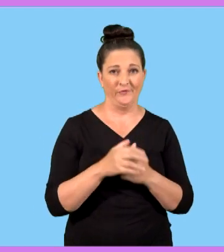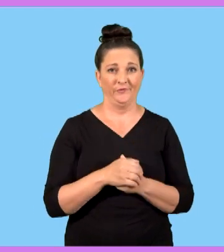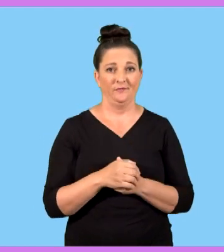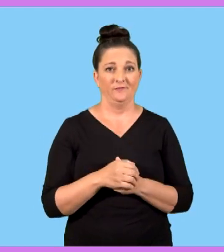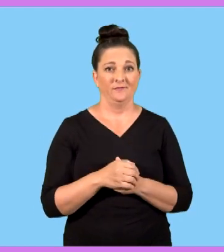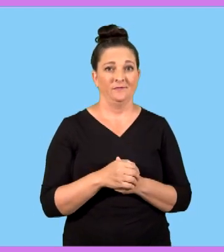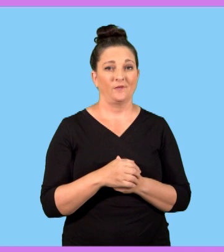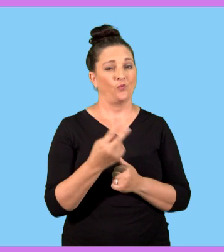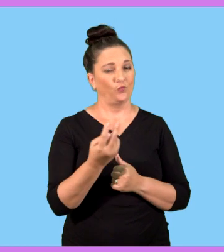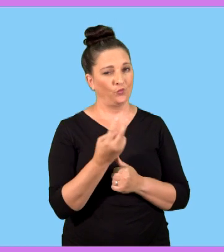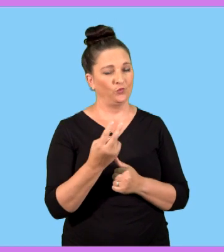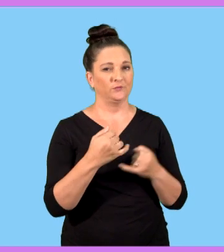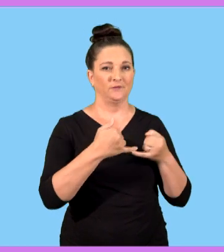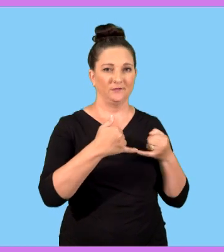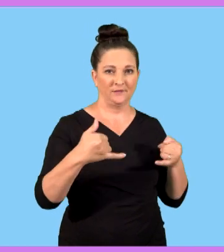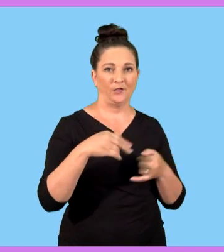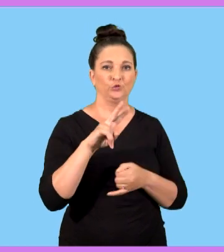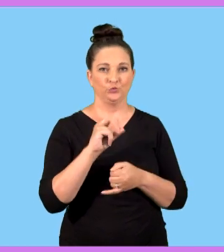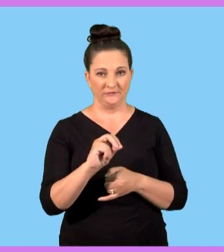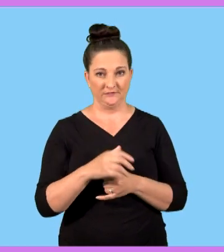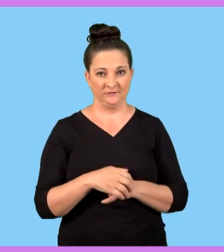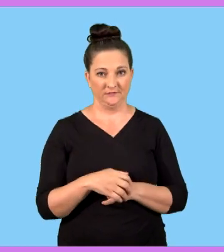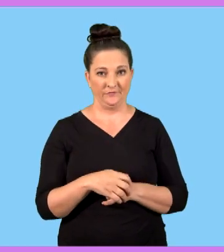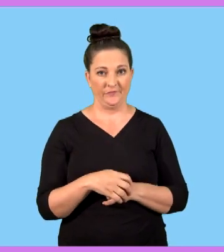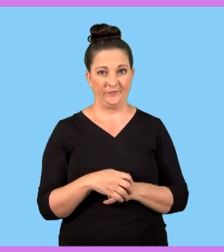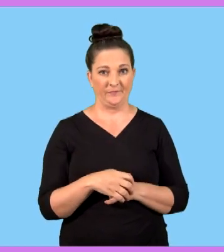12, then we also have 20